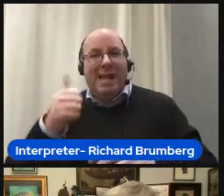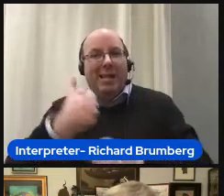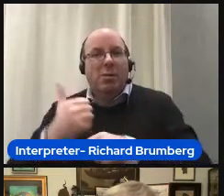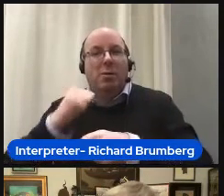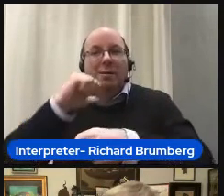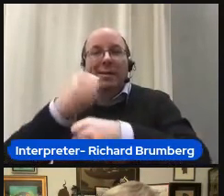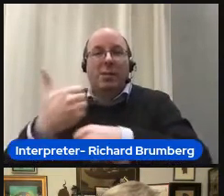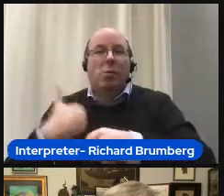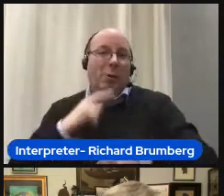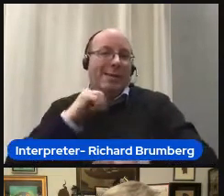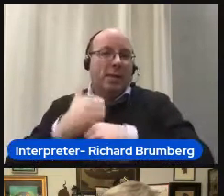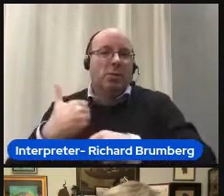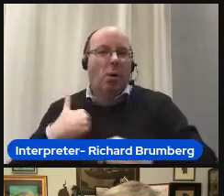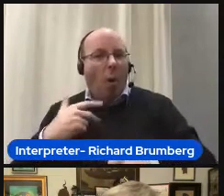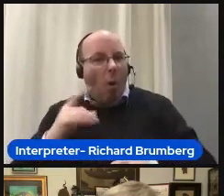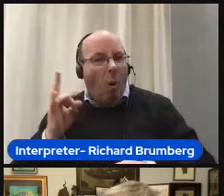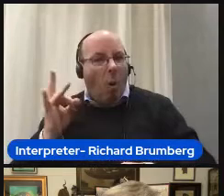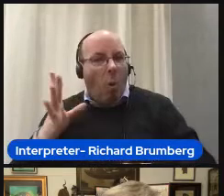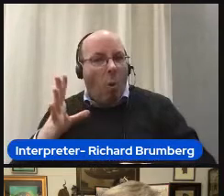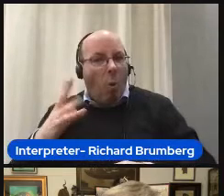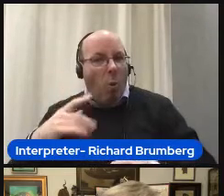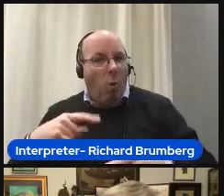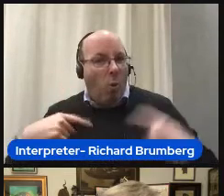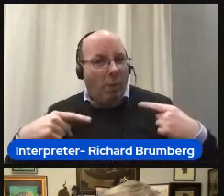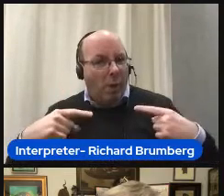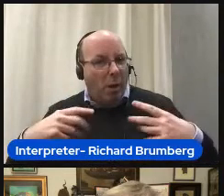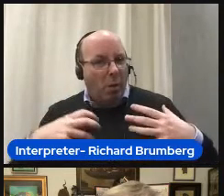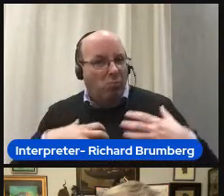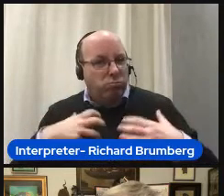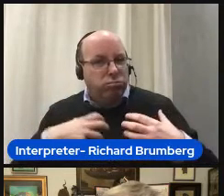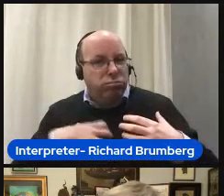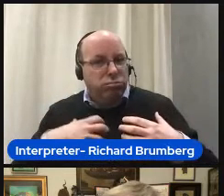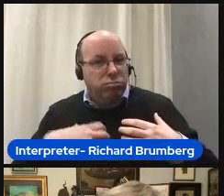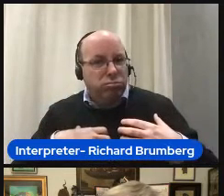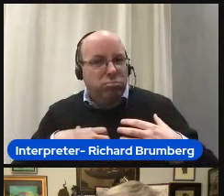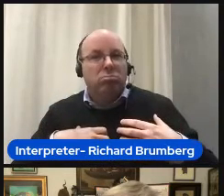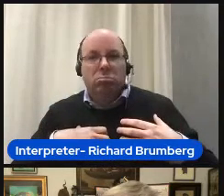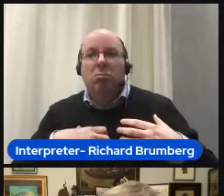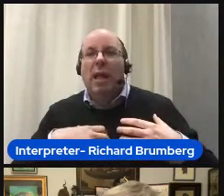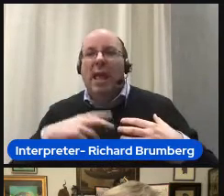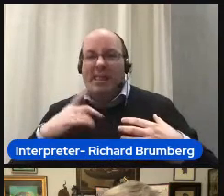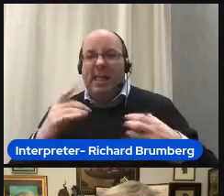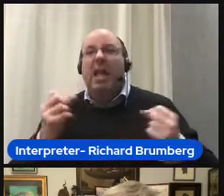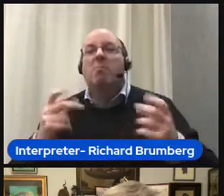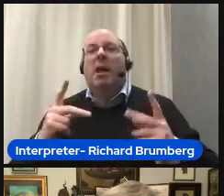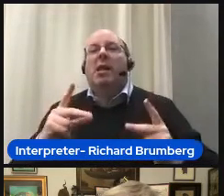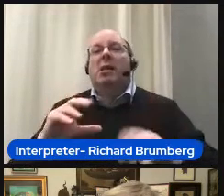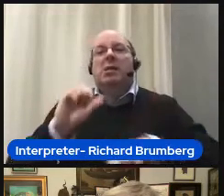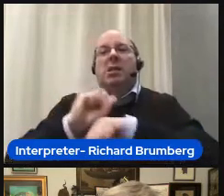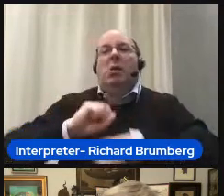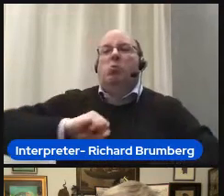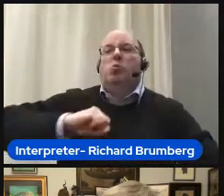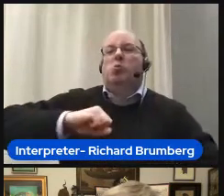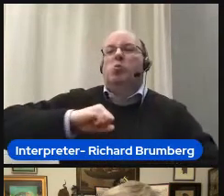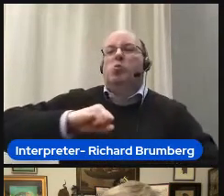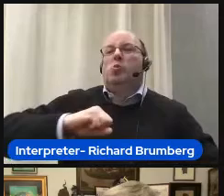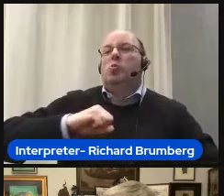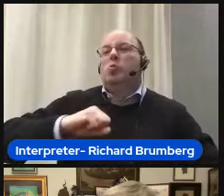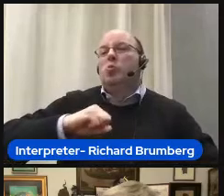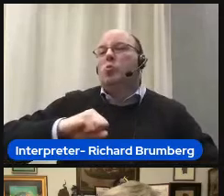even, I would say 10 years ago, a decade. And we actually got a lot of pushback for that. And